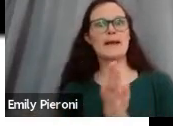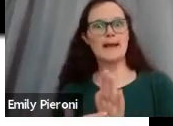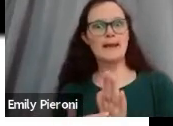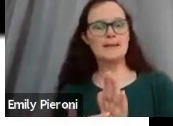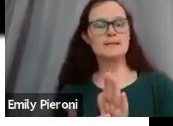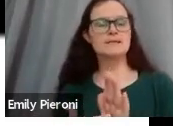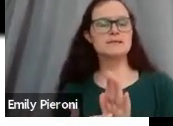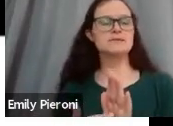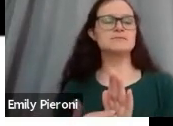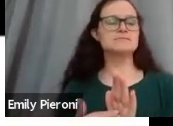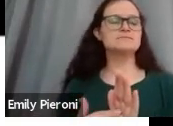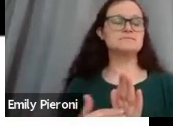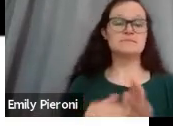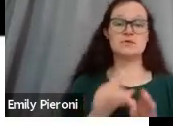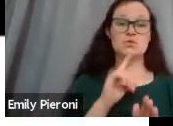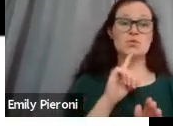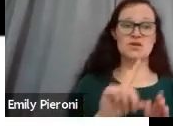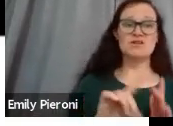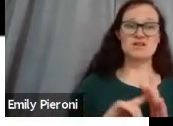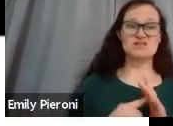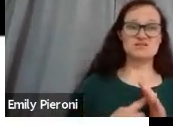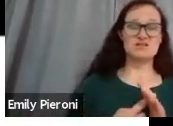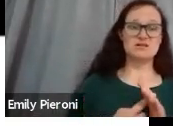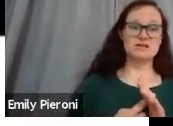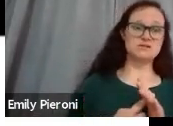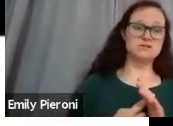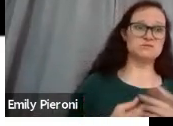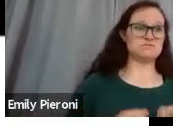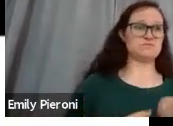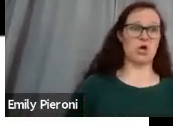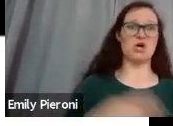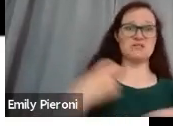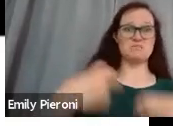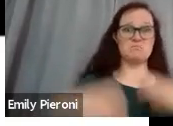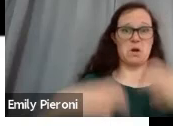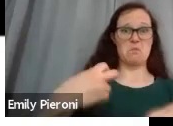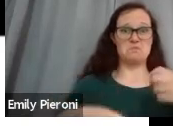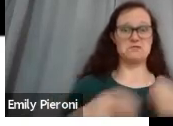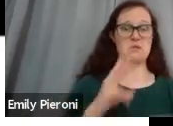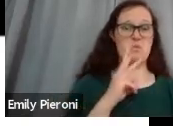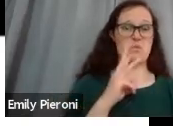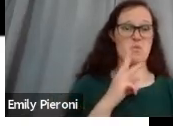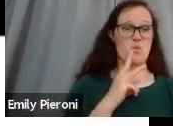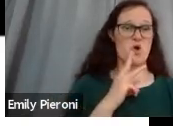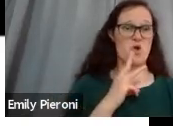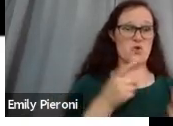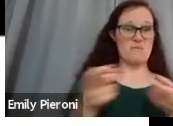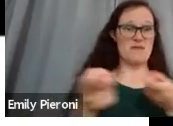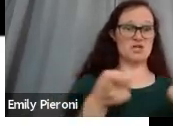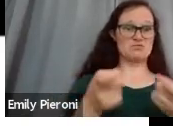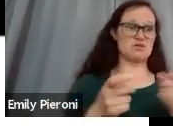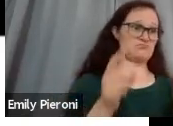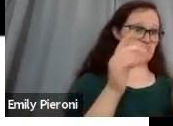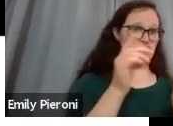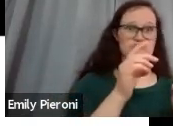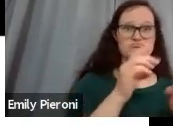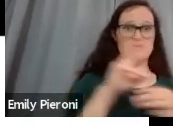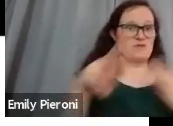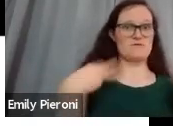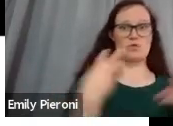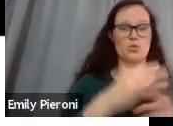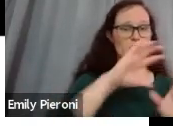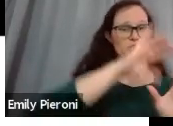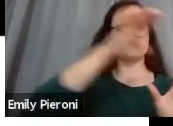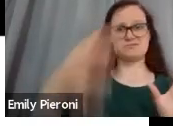hamper water resource issues and management across the globe. And so I think what we're seeing